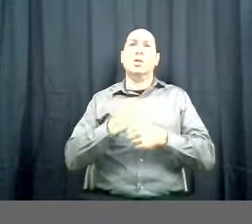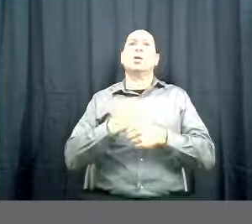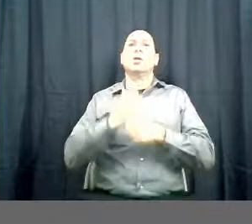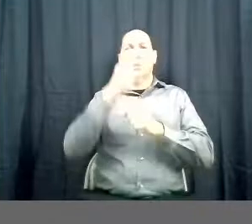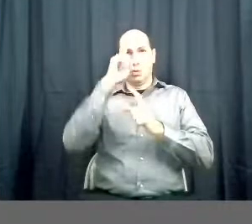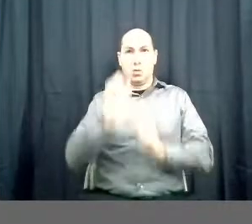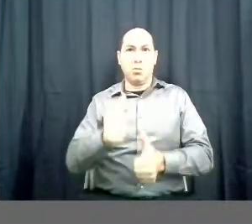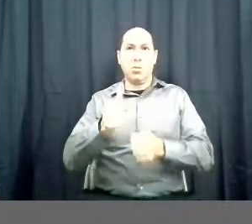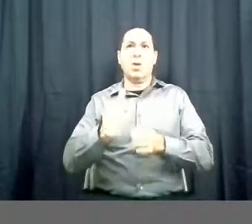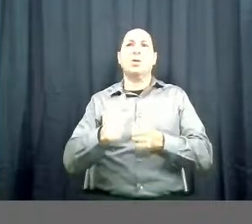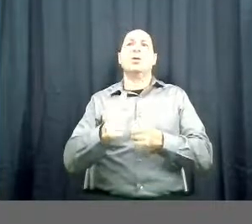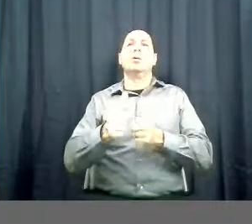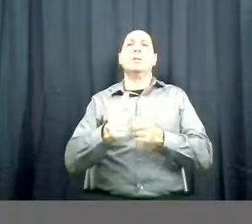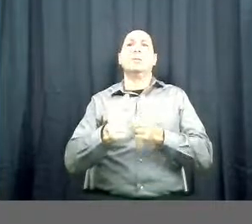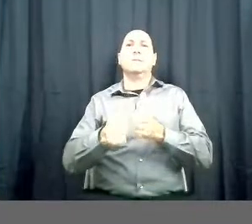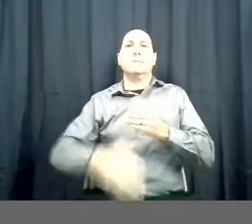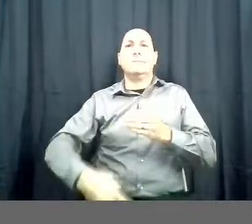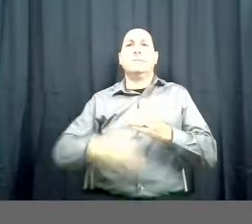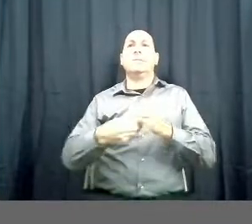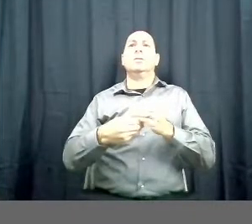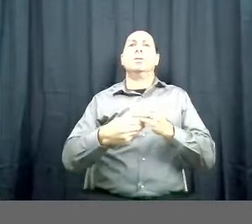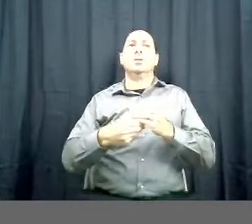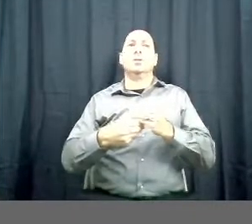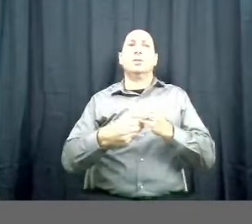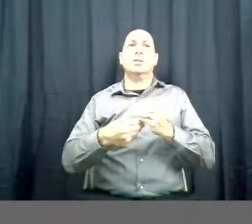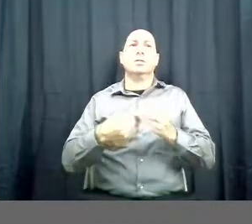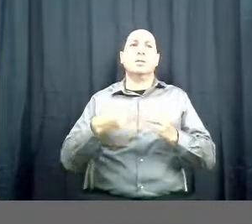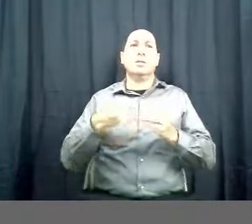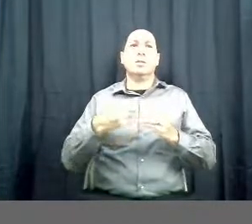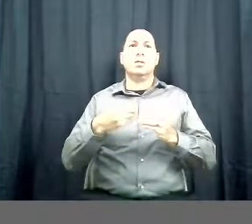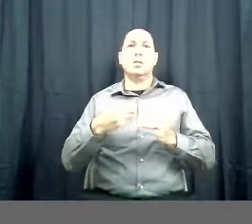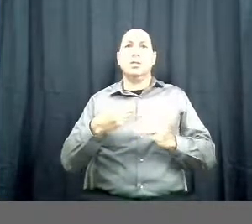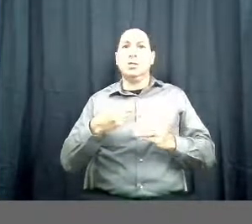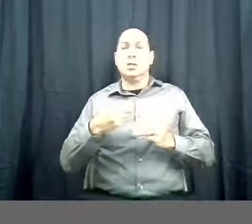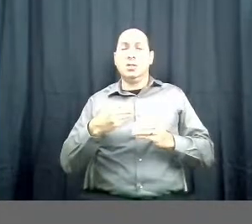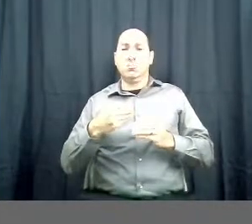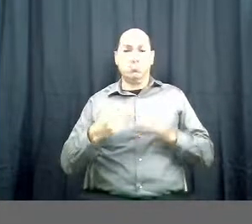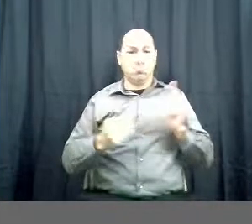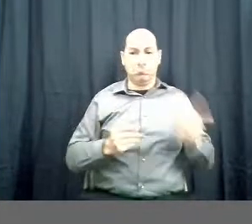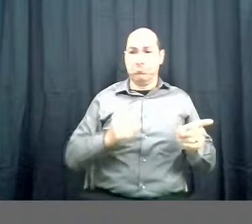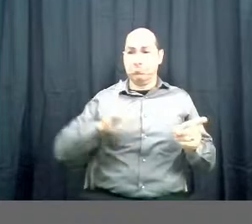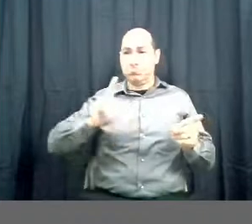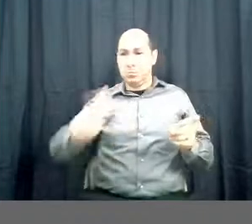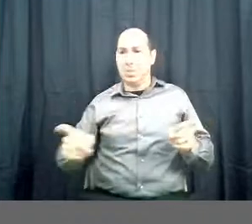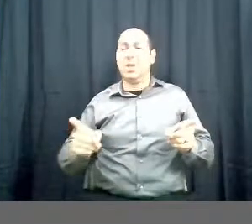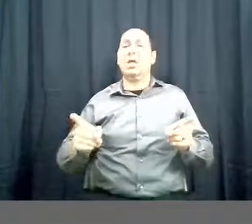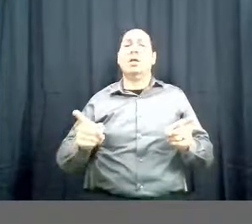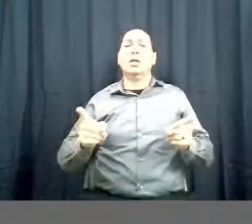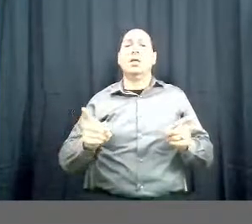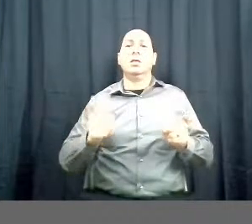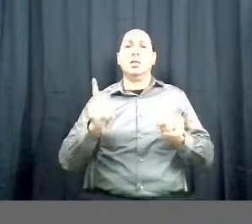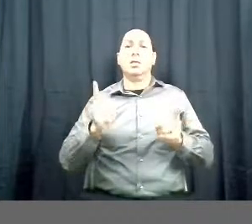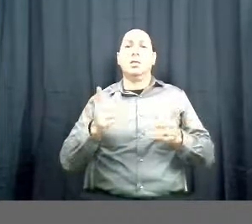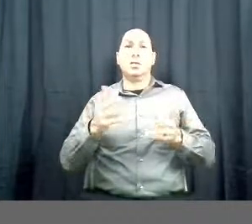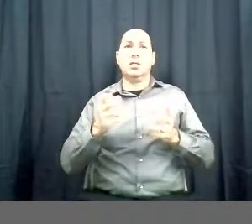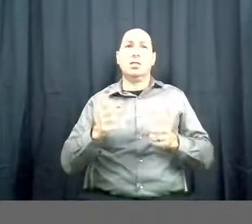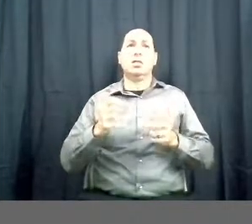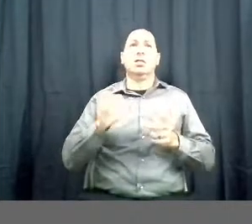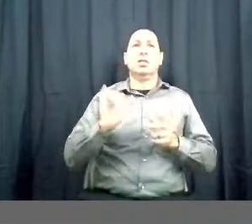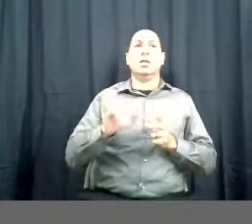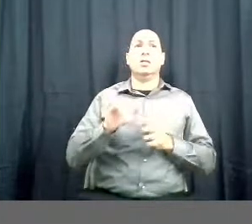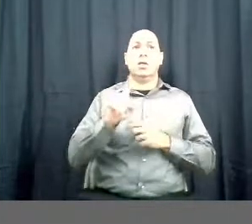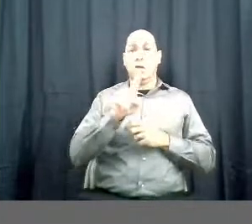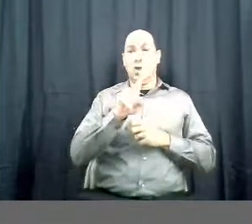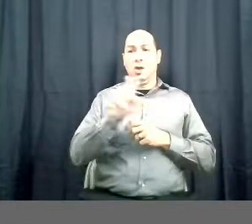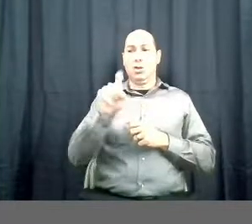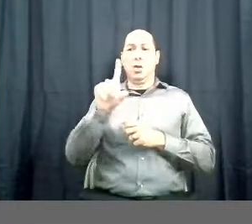which if no party communicates their intention to extend the agreement at least 120 days prior to